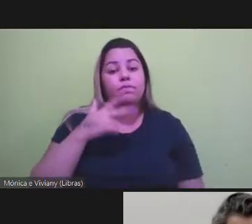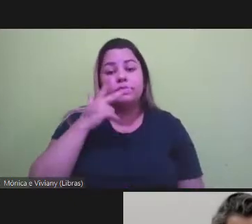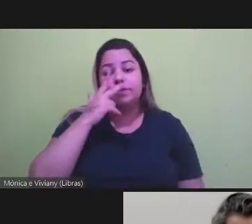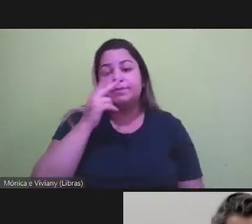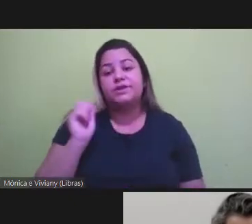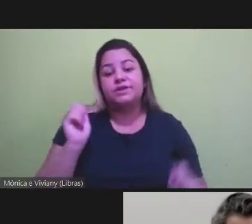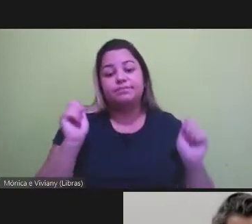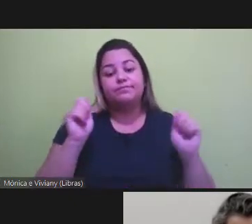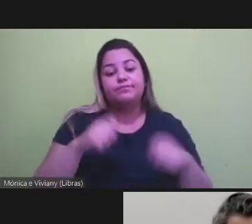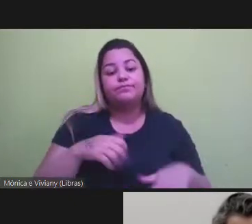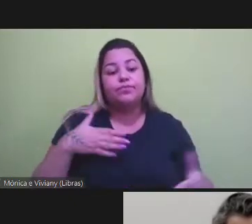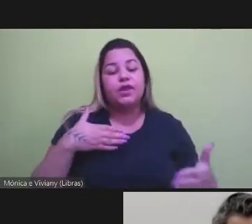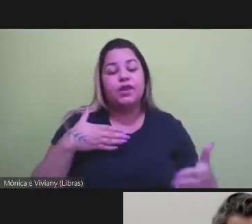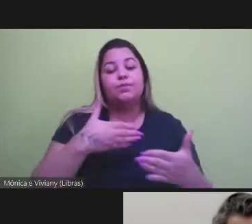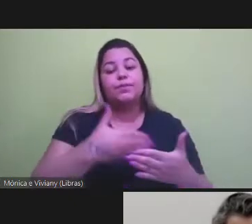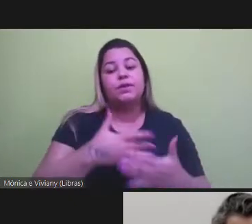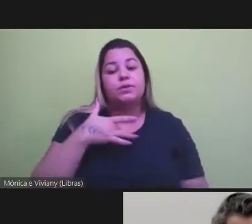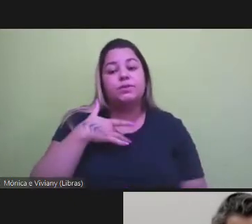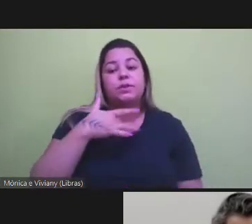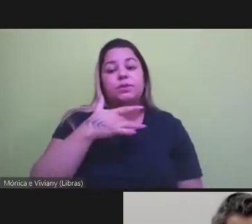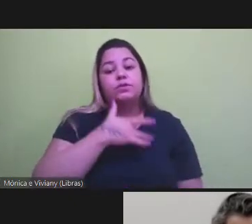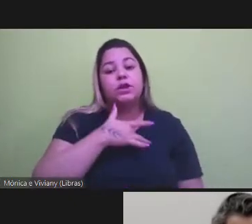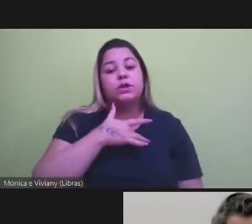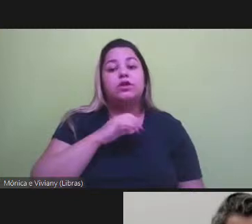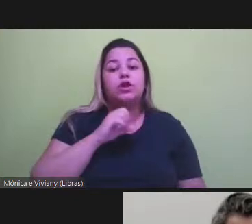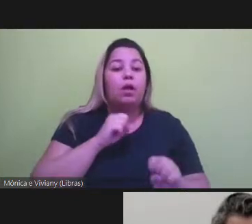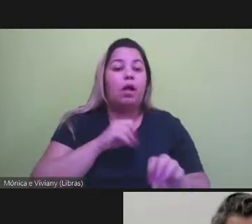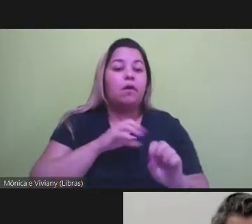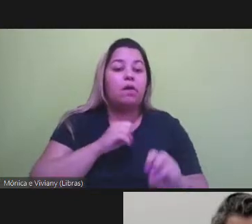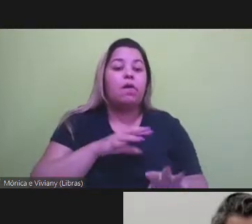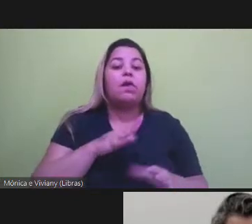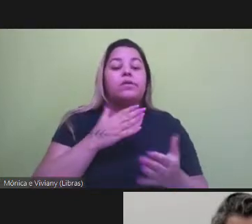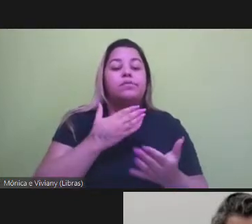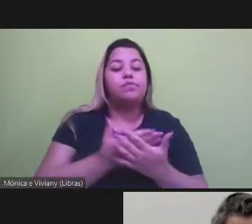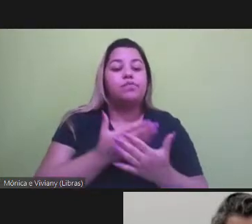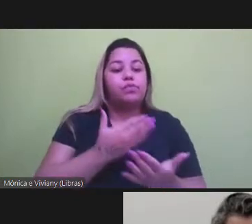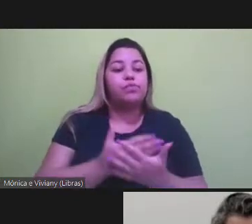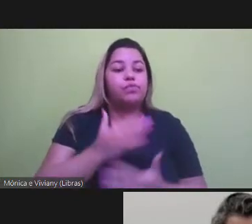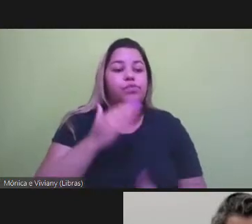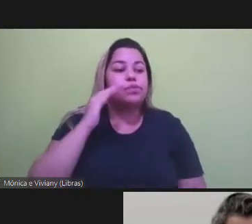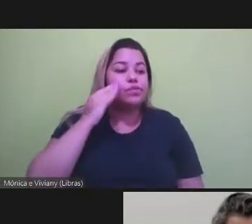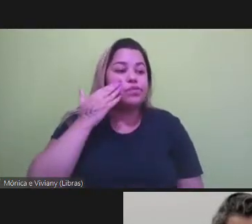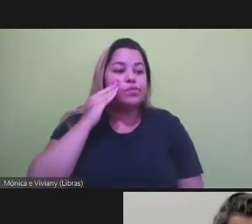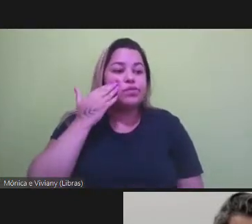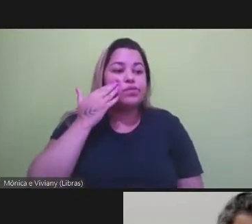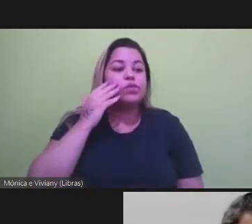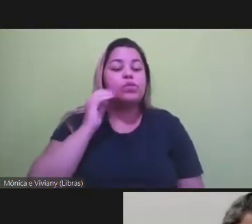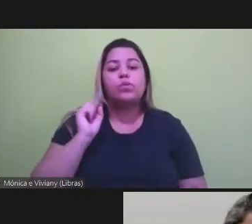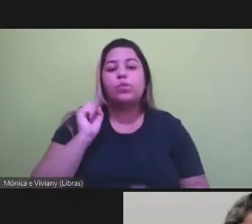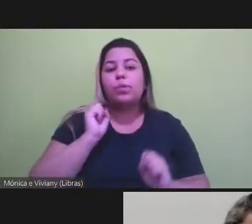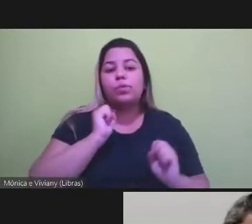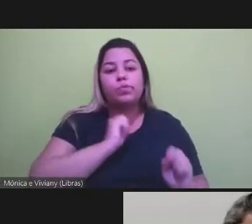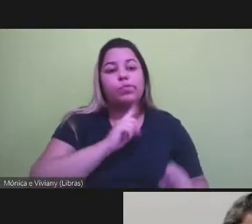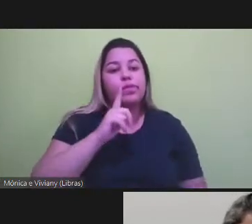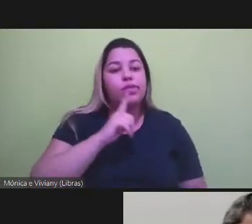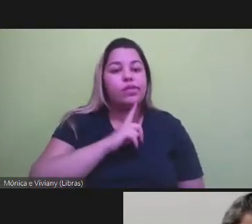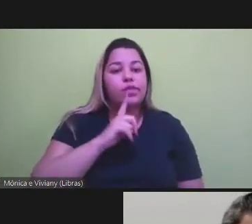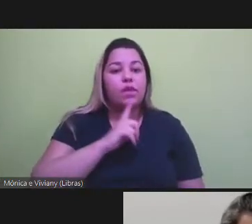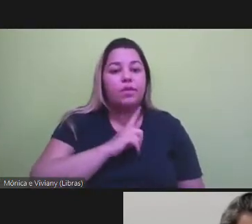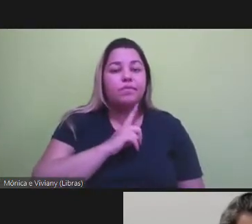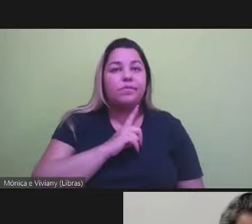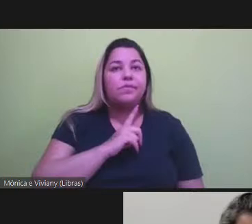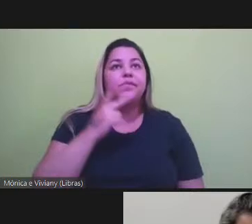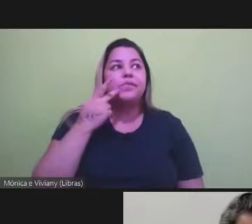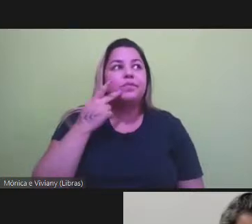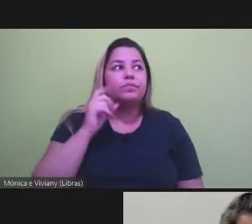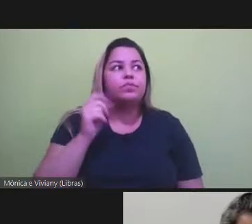think that we need to approximate health from education and make it possible so that education understands the power that it